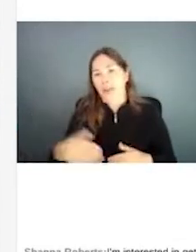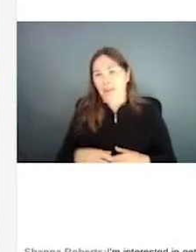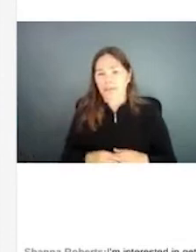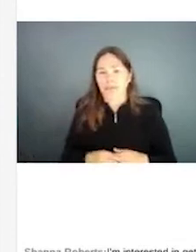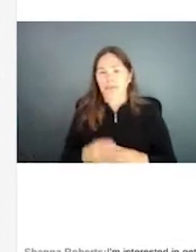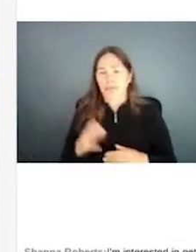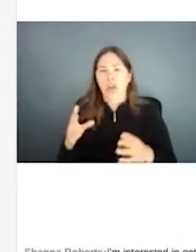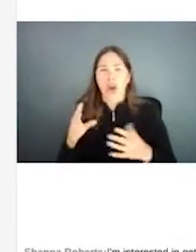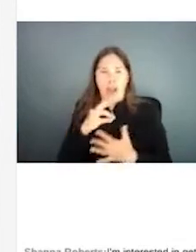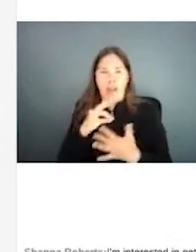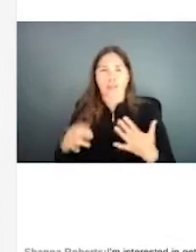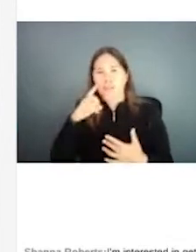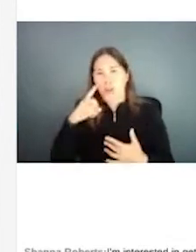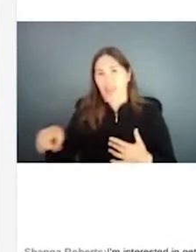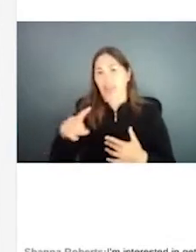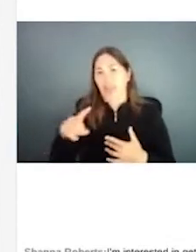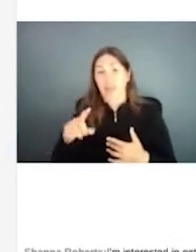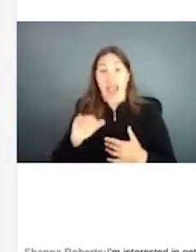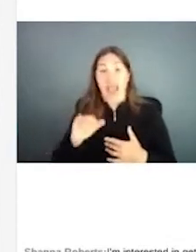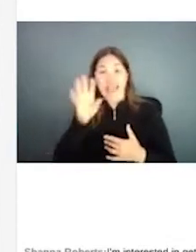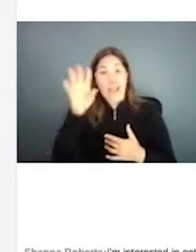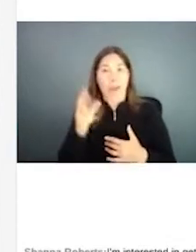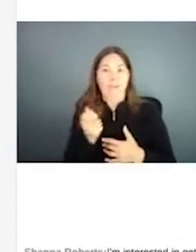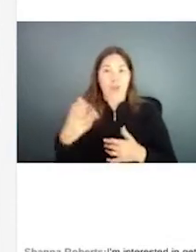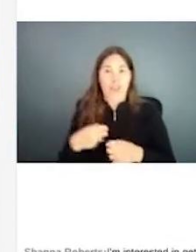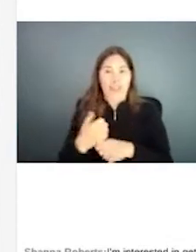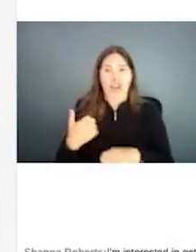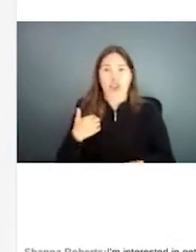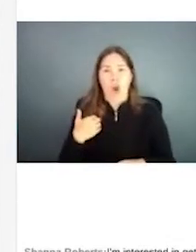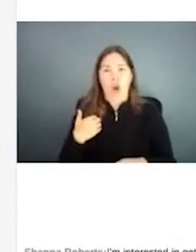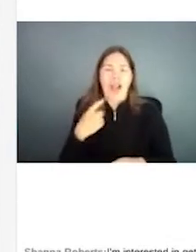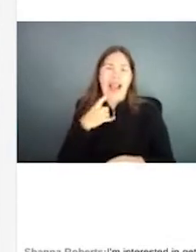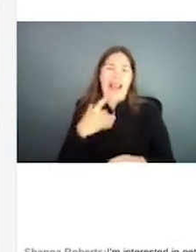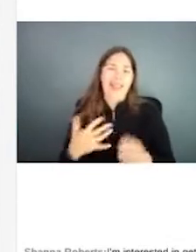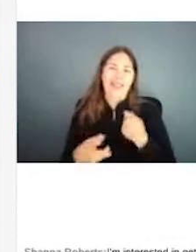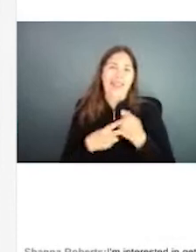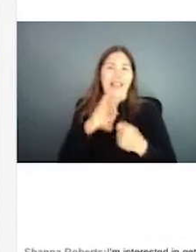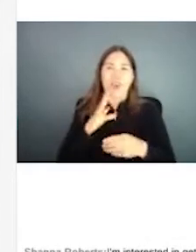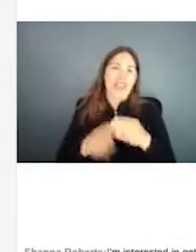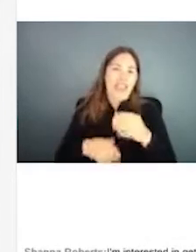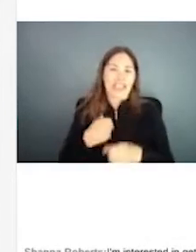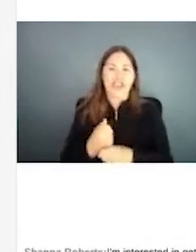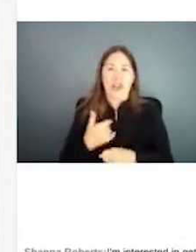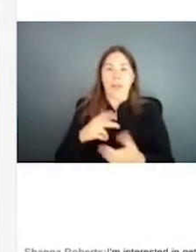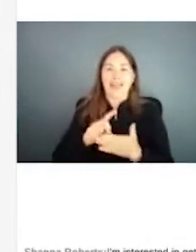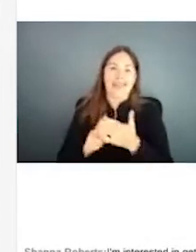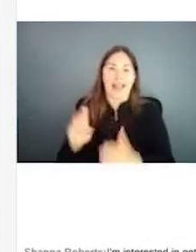option for them. This is something I came up with a few years ago. I normally say this for the end of the year, and I call this my design